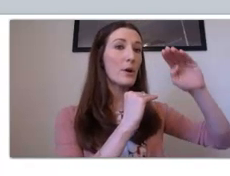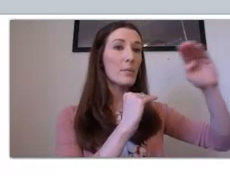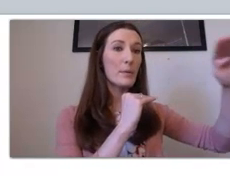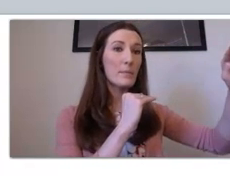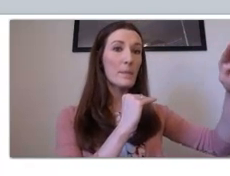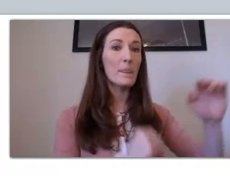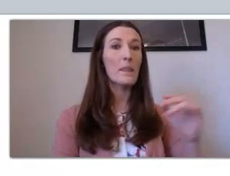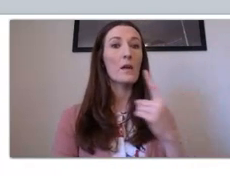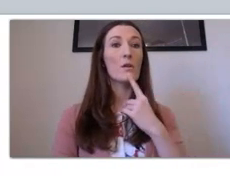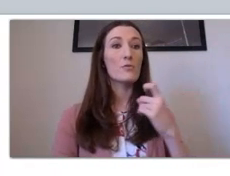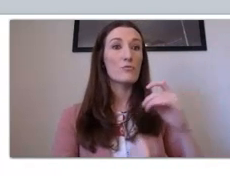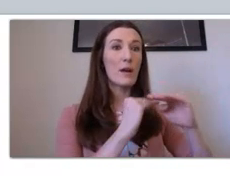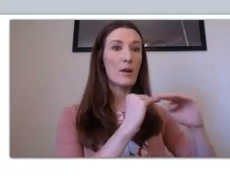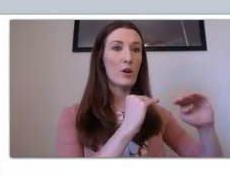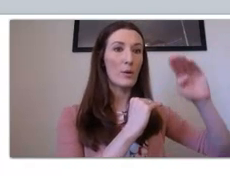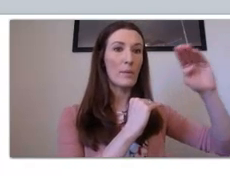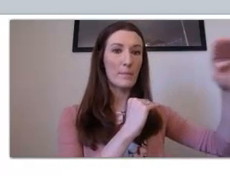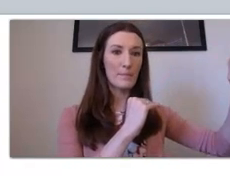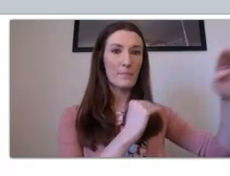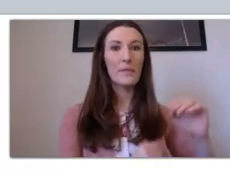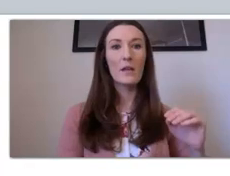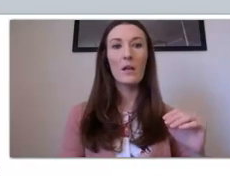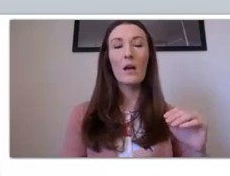blue curb, red curb.